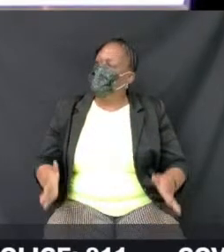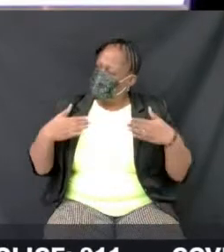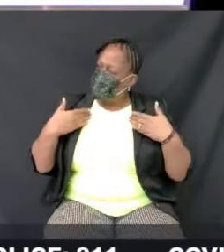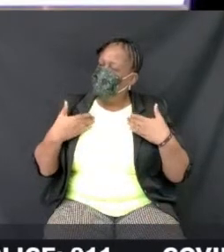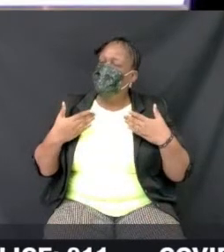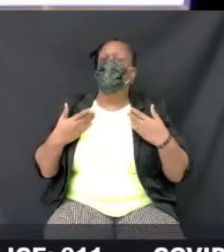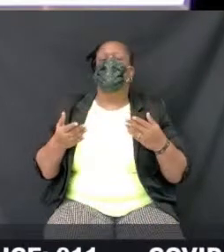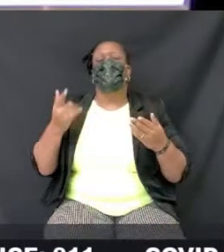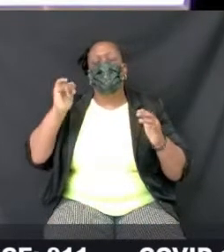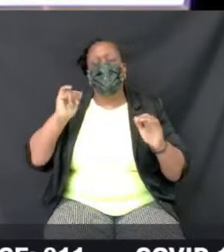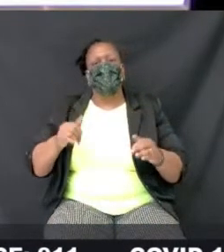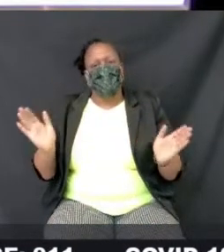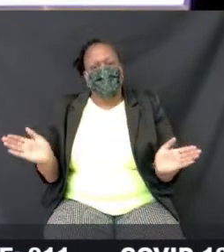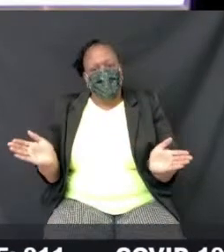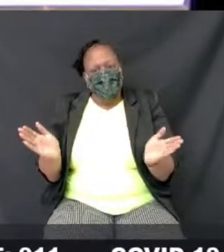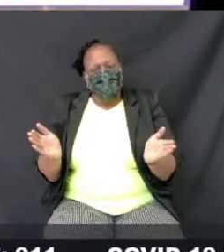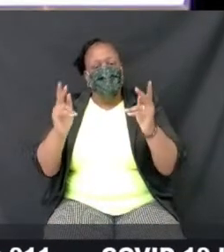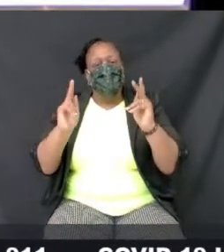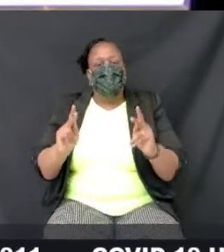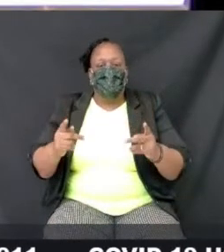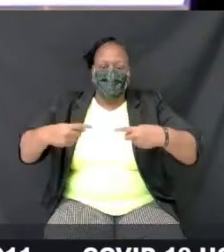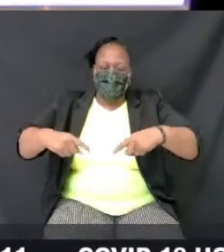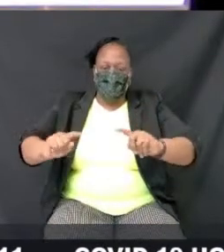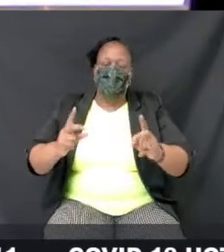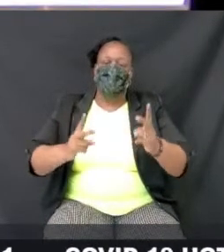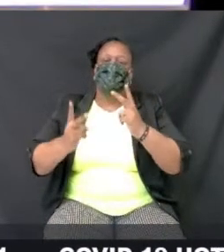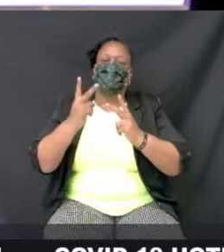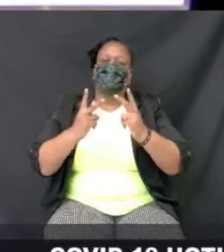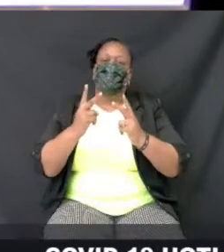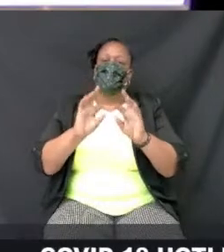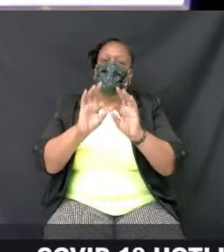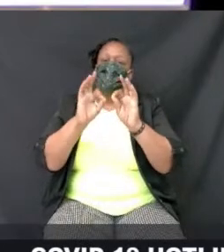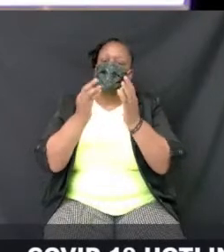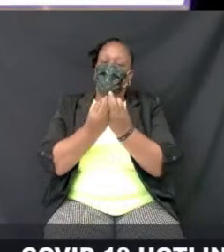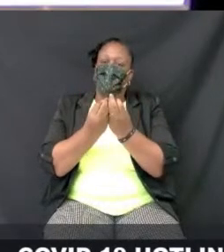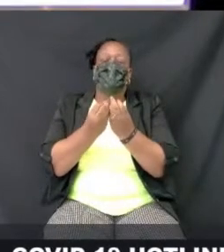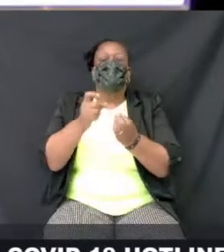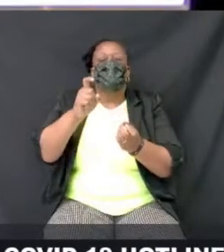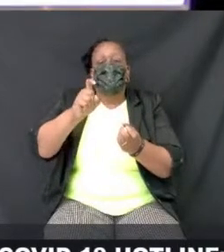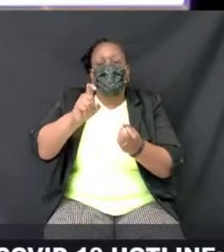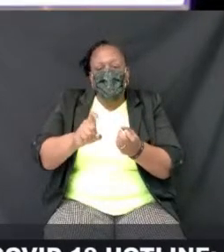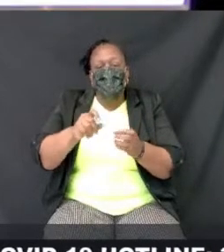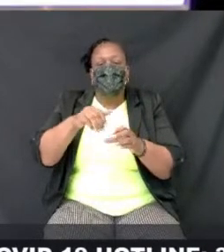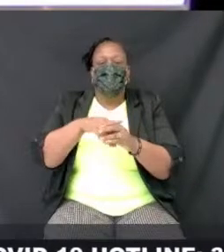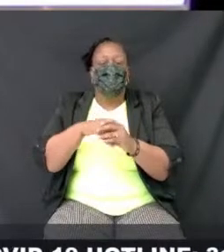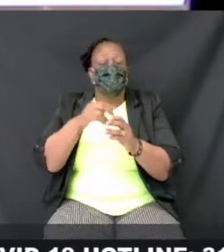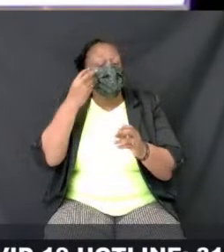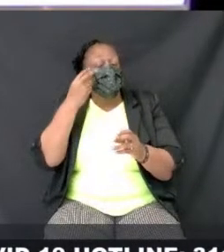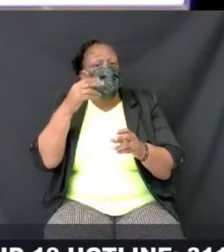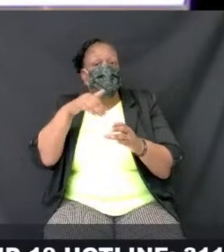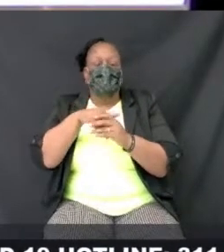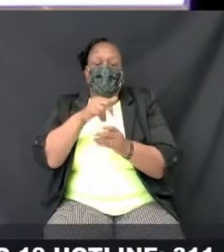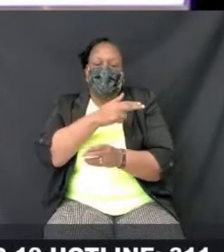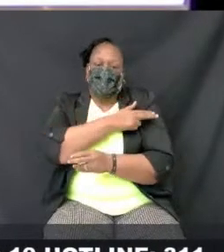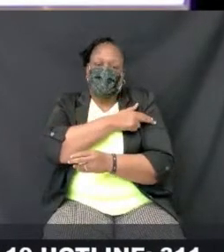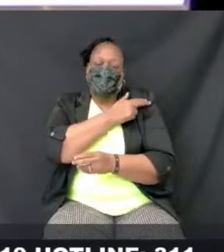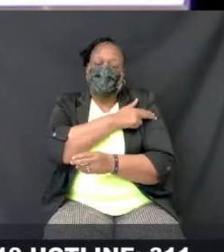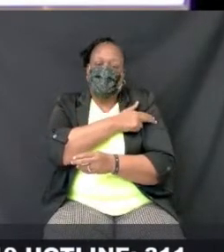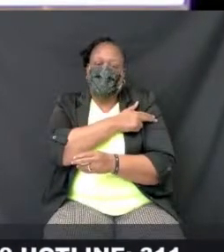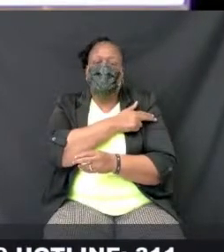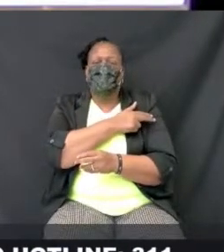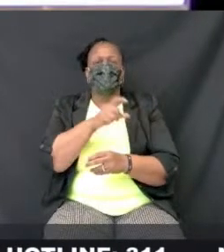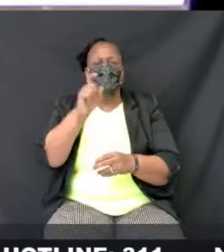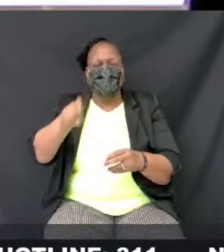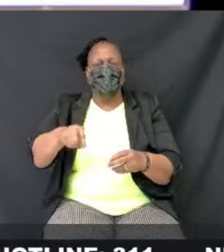persons the opportunity to be with their loved ones when they most need them. But we need to be responsible. And so you